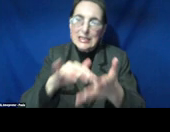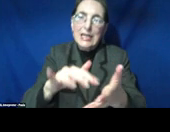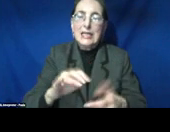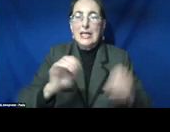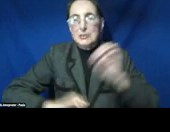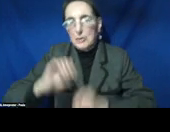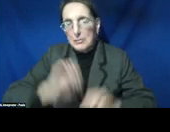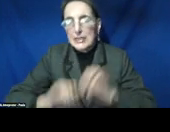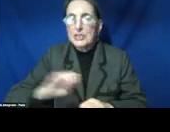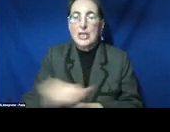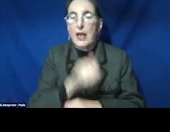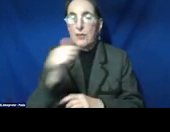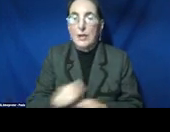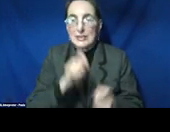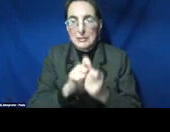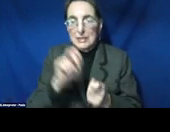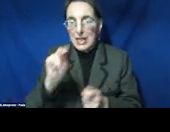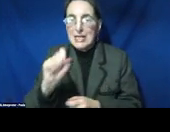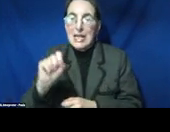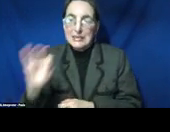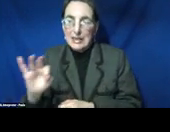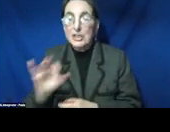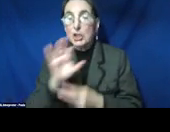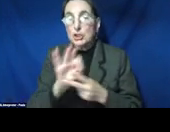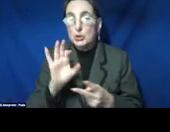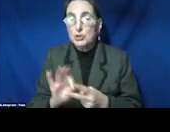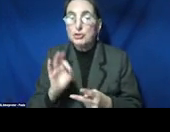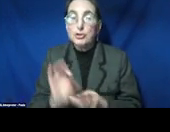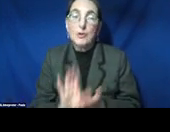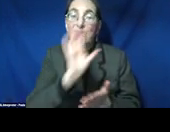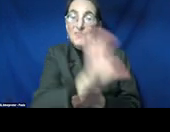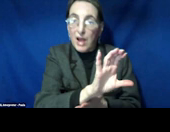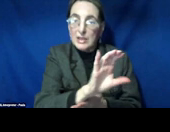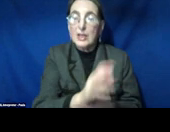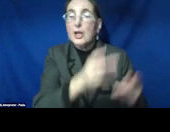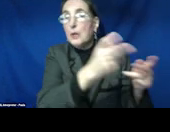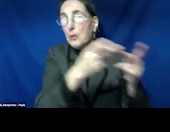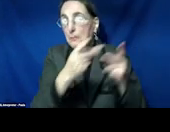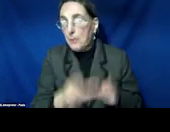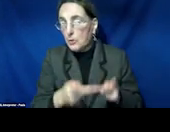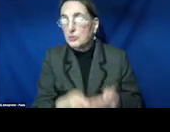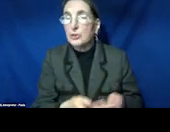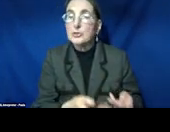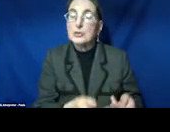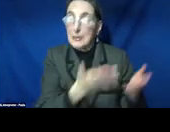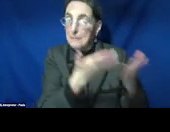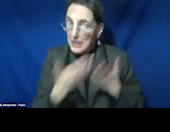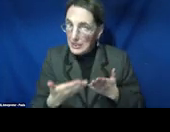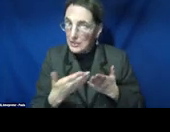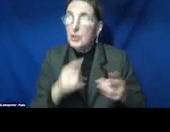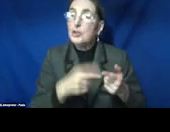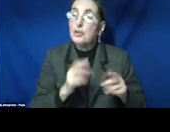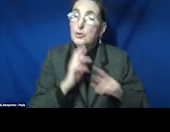specified, NSF can choose to fund proposals submitted in response to a BAA as grants,